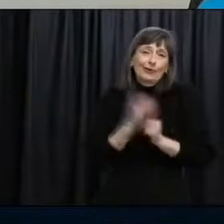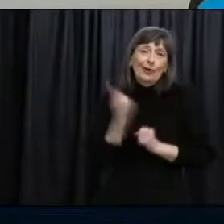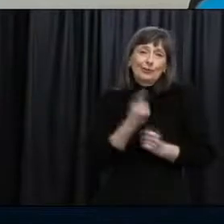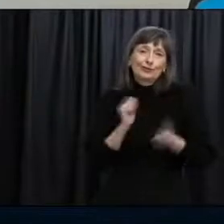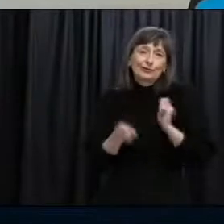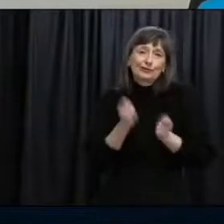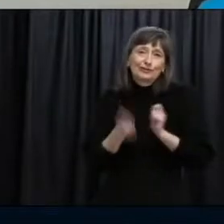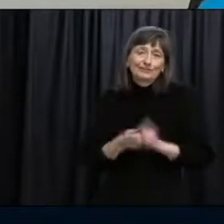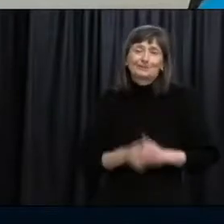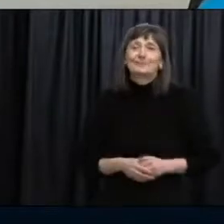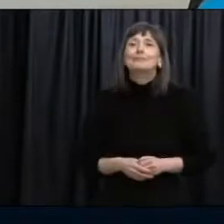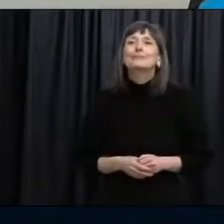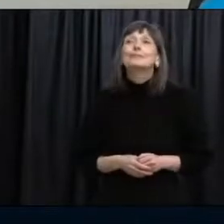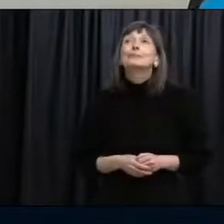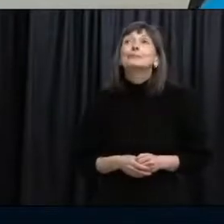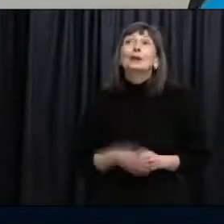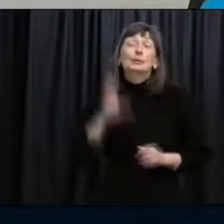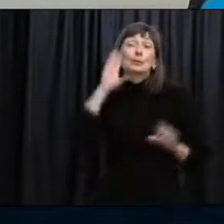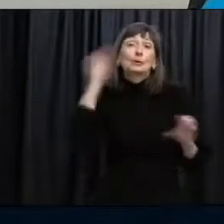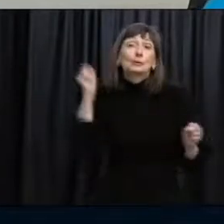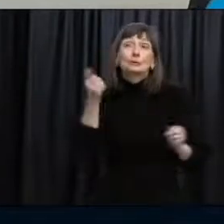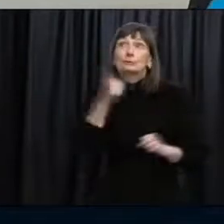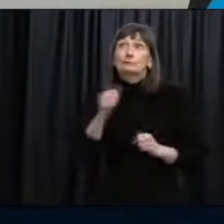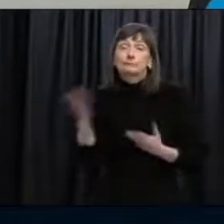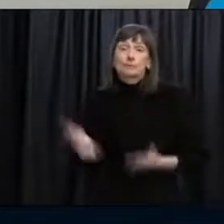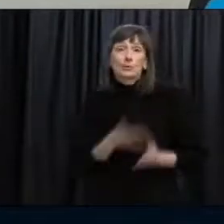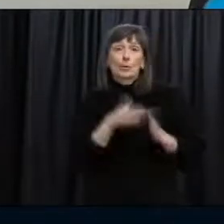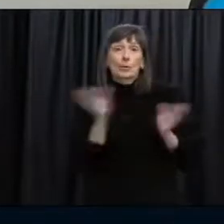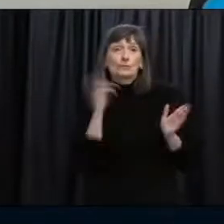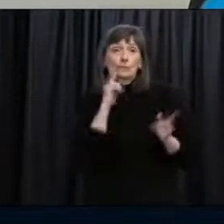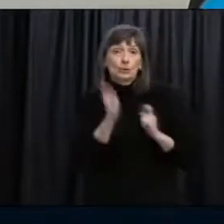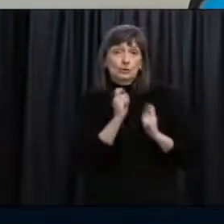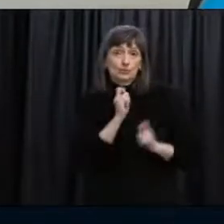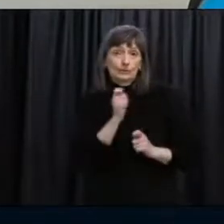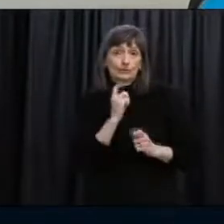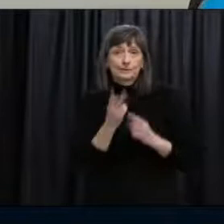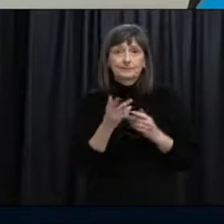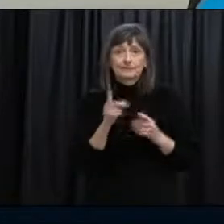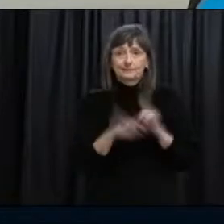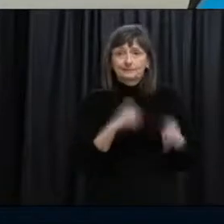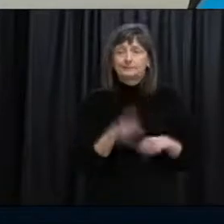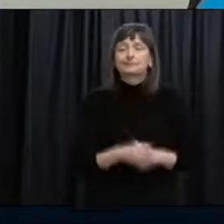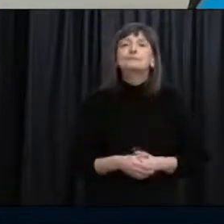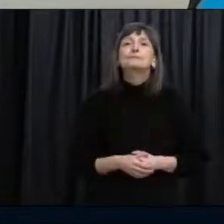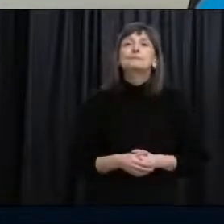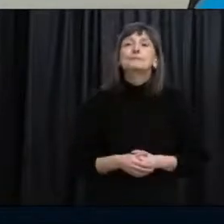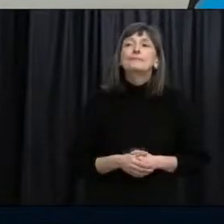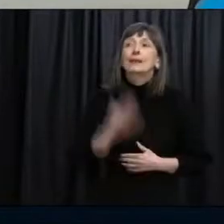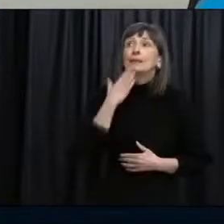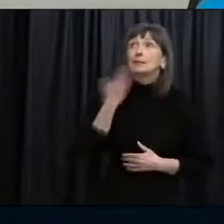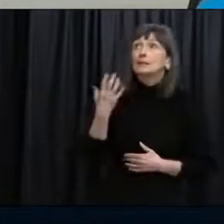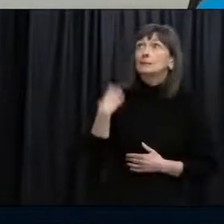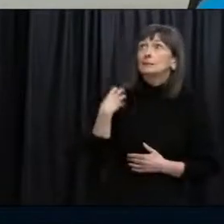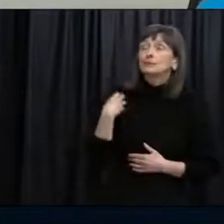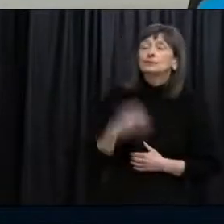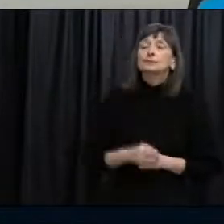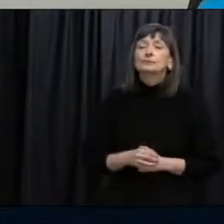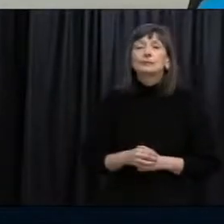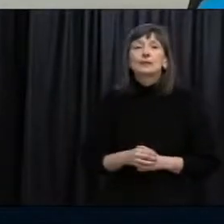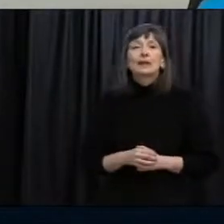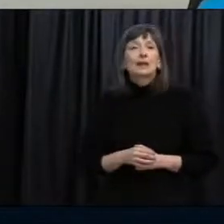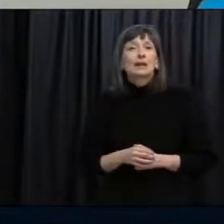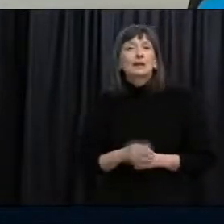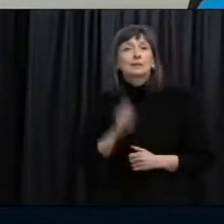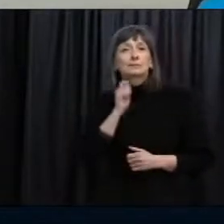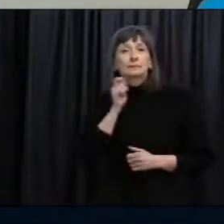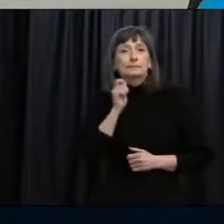I'll turn it over to you for questions. Thank you. Well, thank you, Minister. We'll now invite questions from the media.